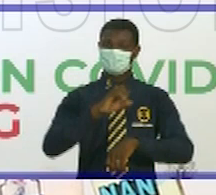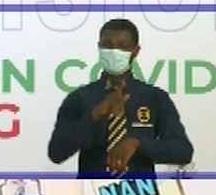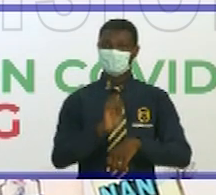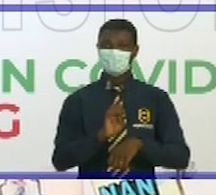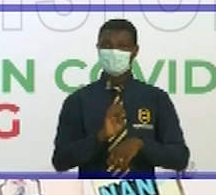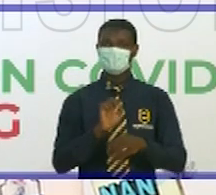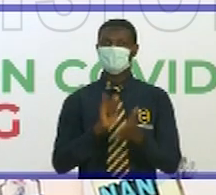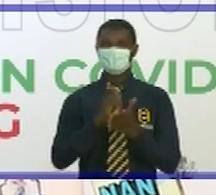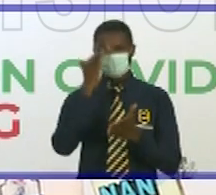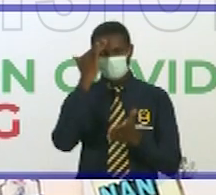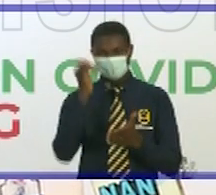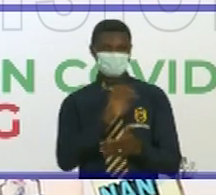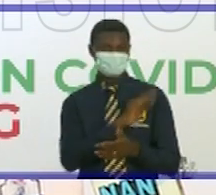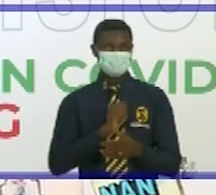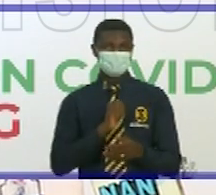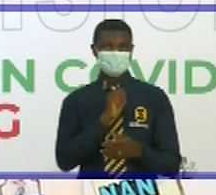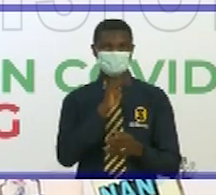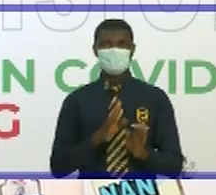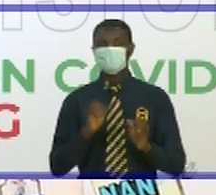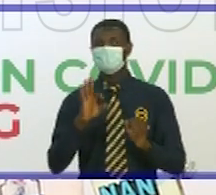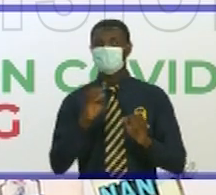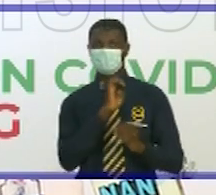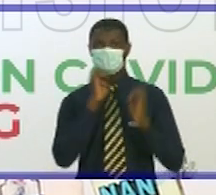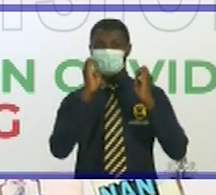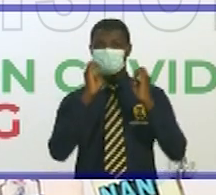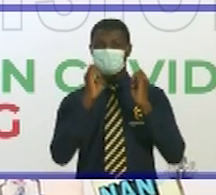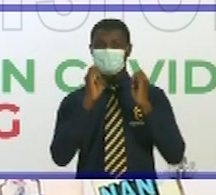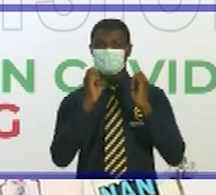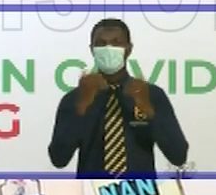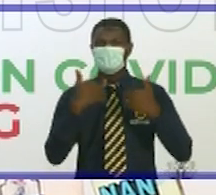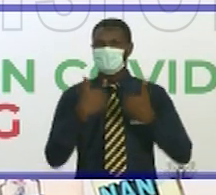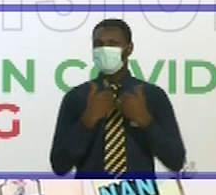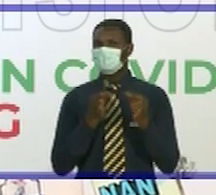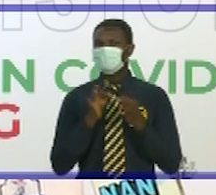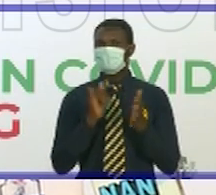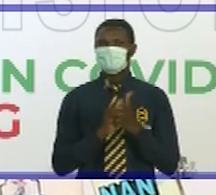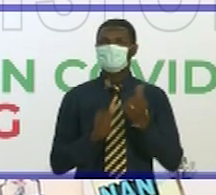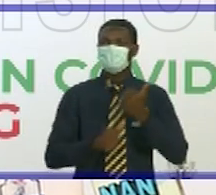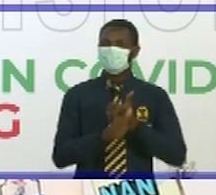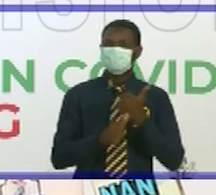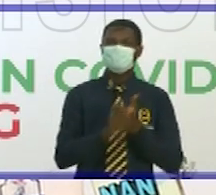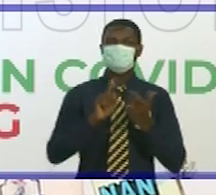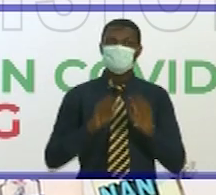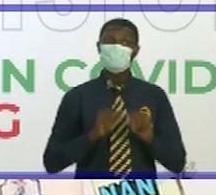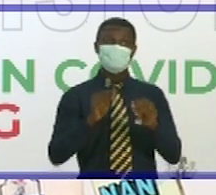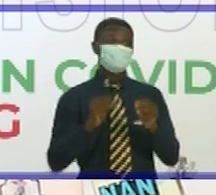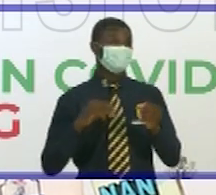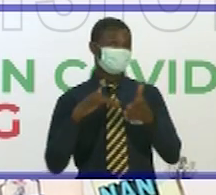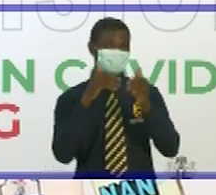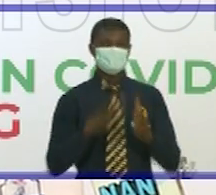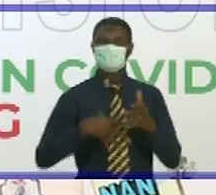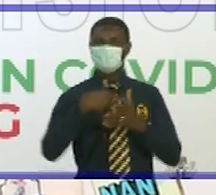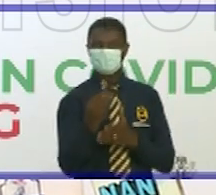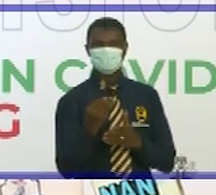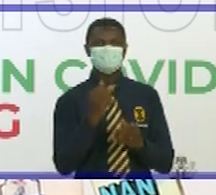would be dangerous to move children out on those at that date, and that it is not